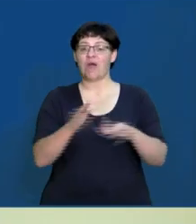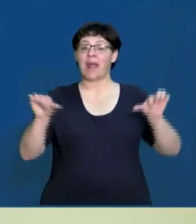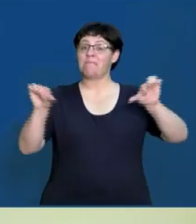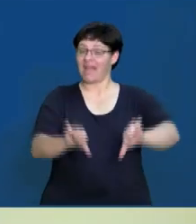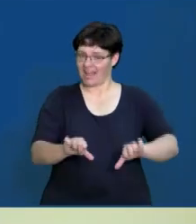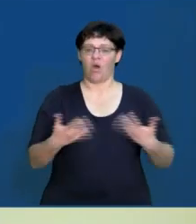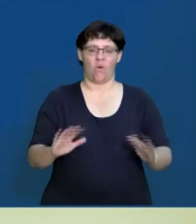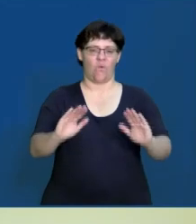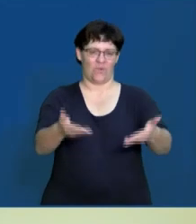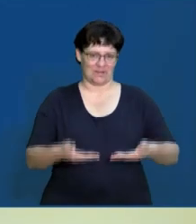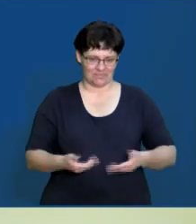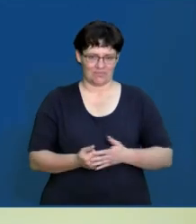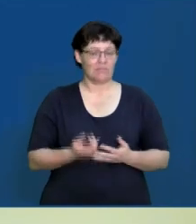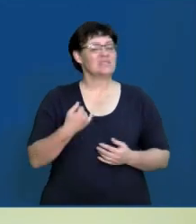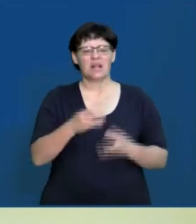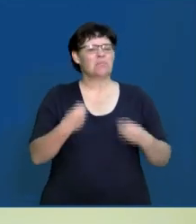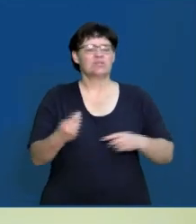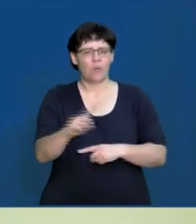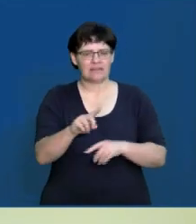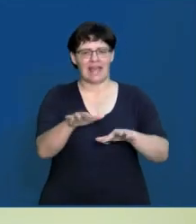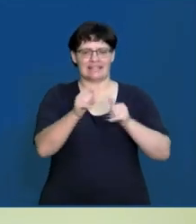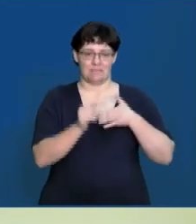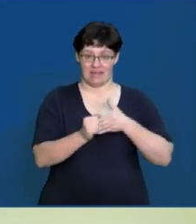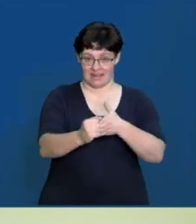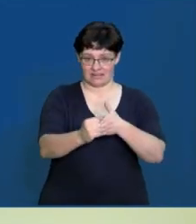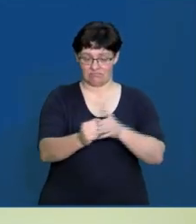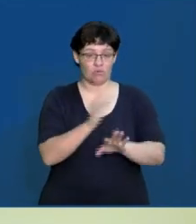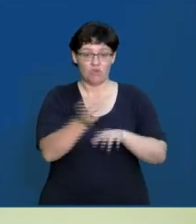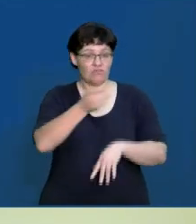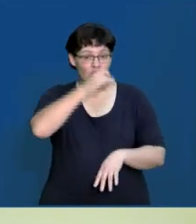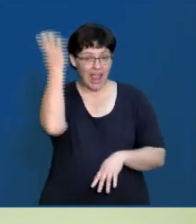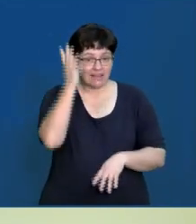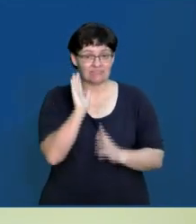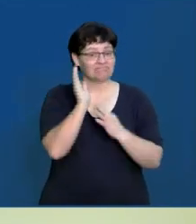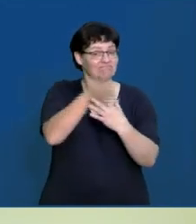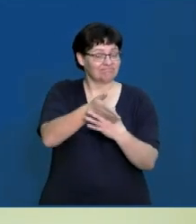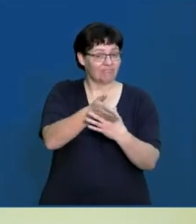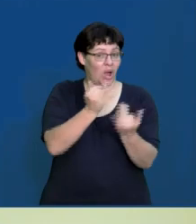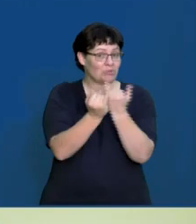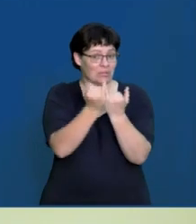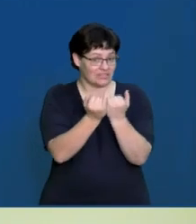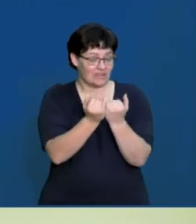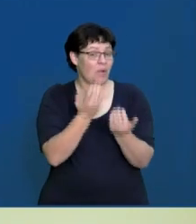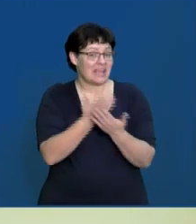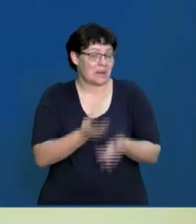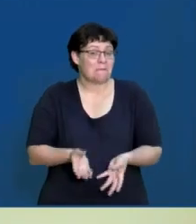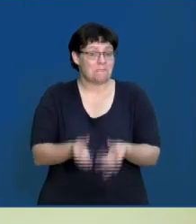Welcome back from the break, guys. We are still busy with your exam guide. Don't forget to also enter that competition and you could stand